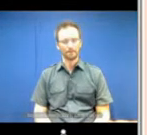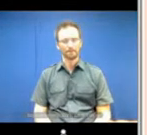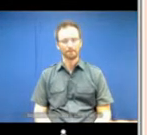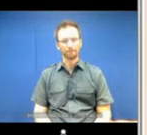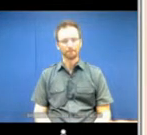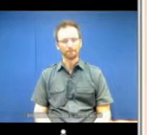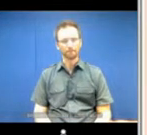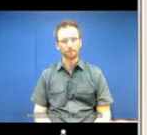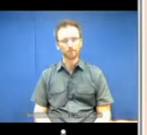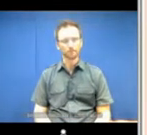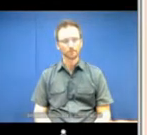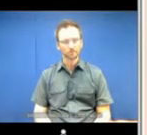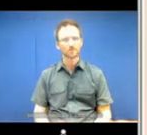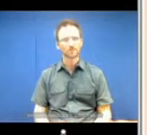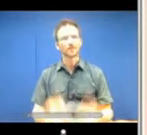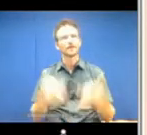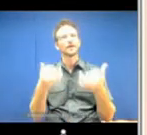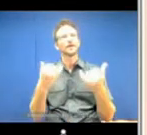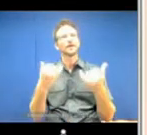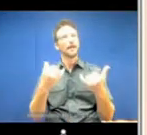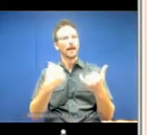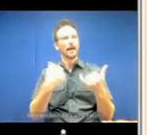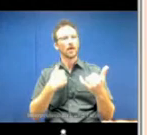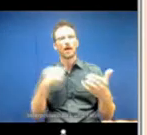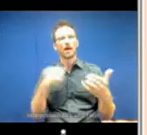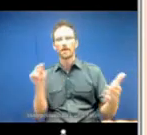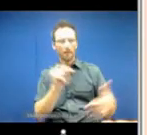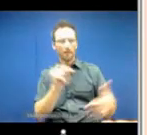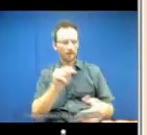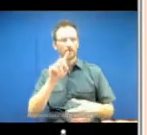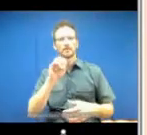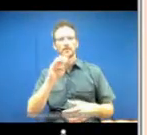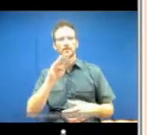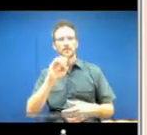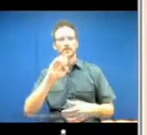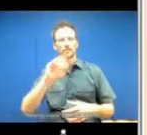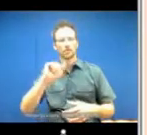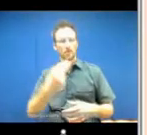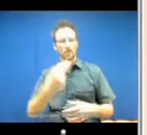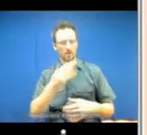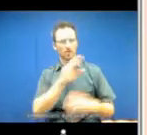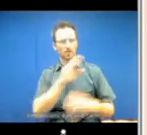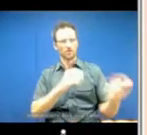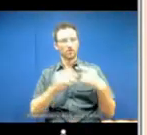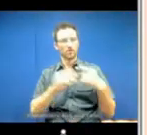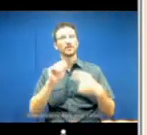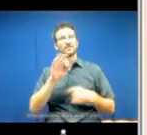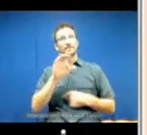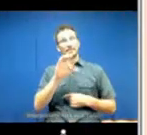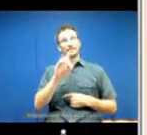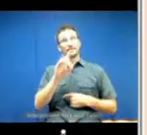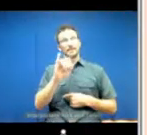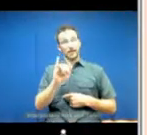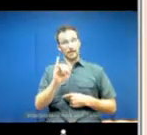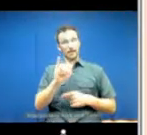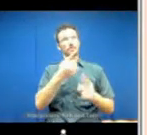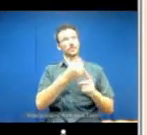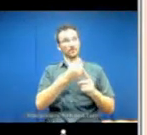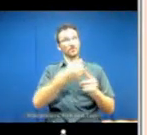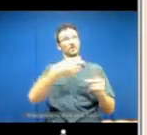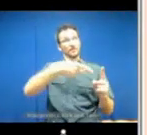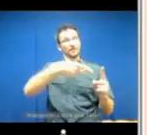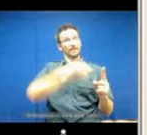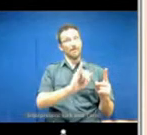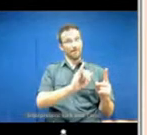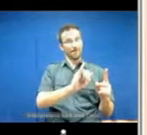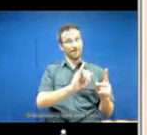And I'm looking at Deborah's question. If a CDI is involved as a proceedings interpreter, does that mean one of the table interpreters needs to be